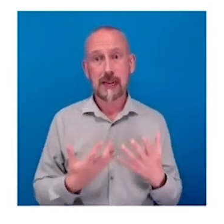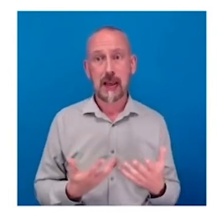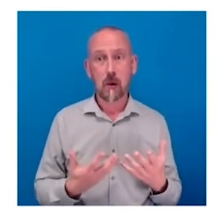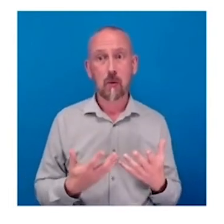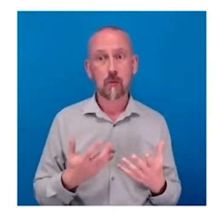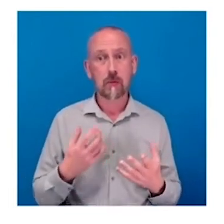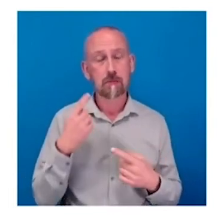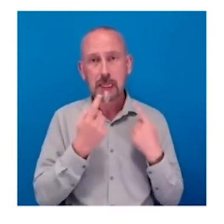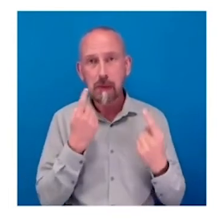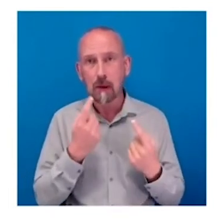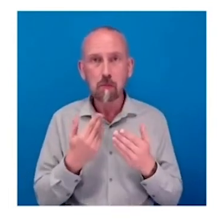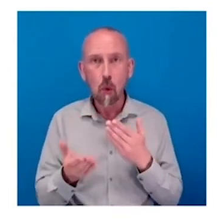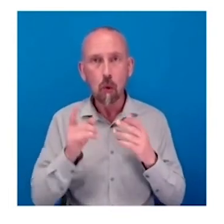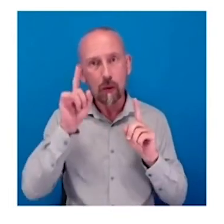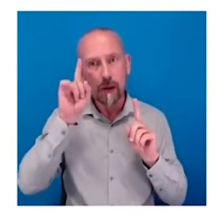and